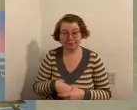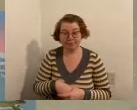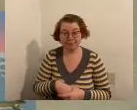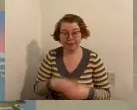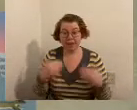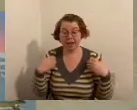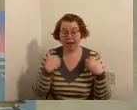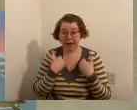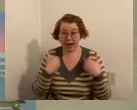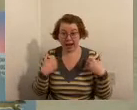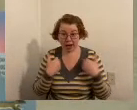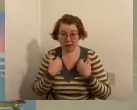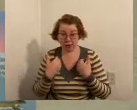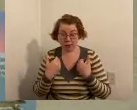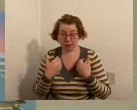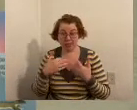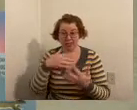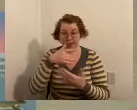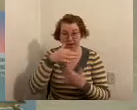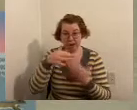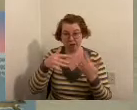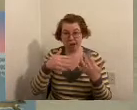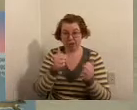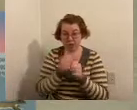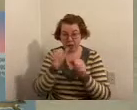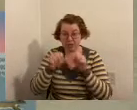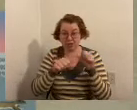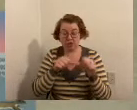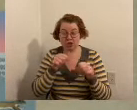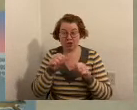So the animals are interacting with each other